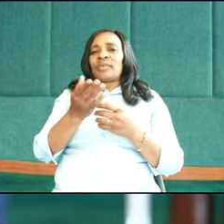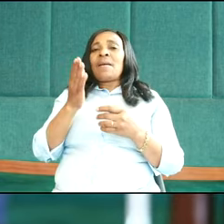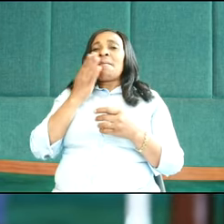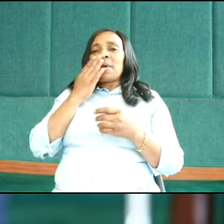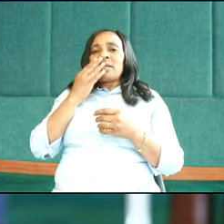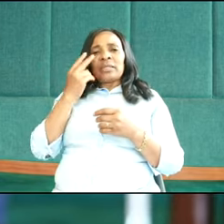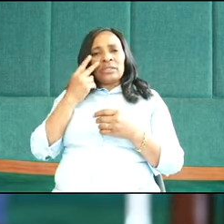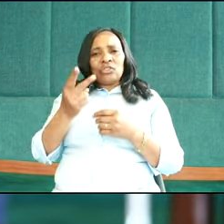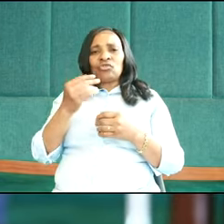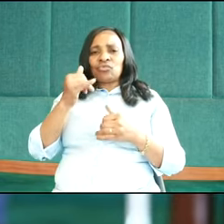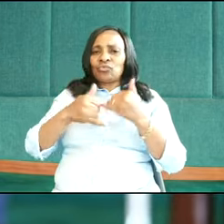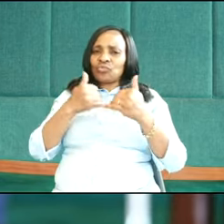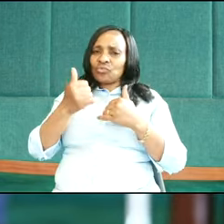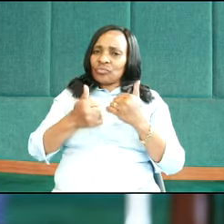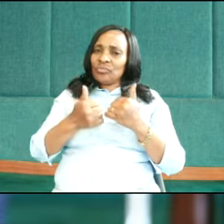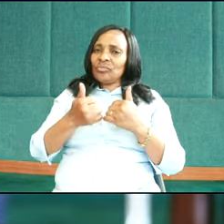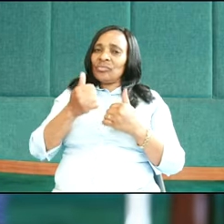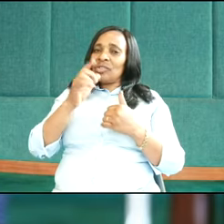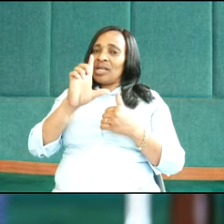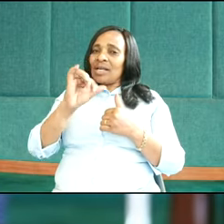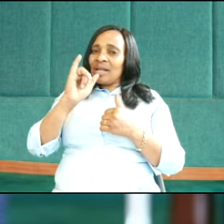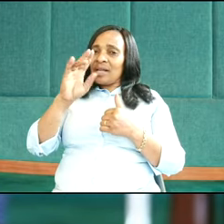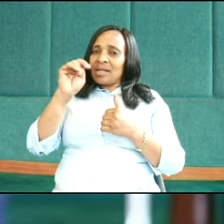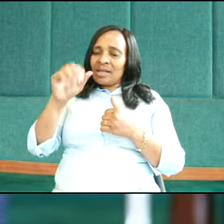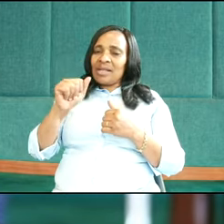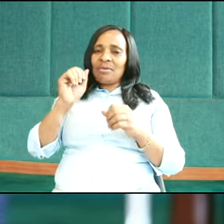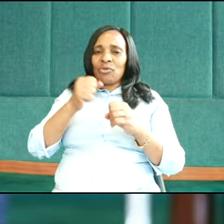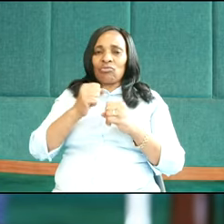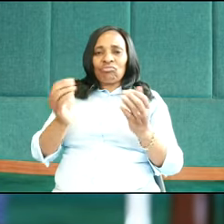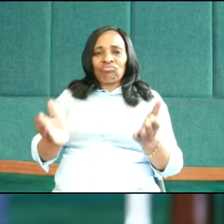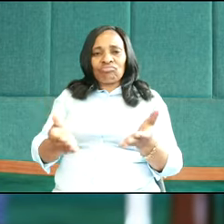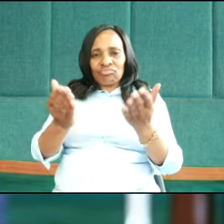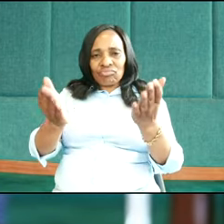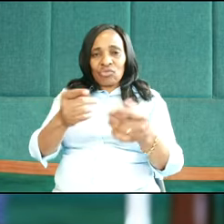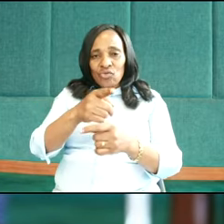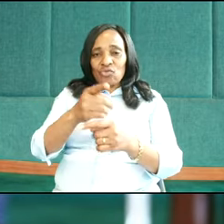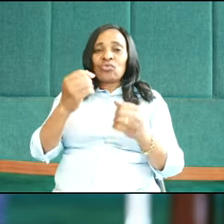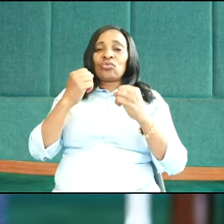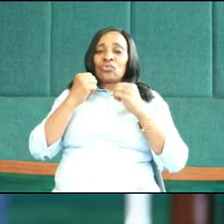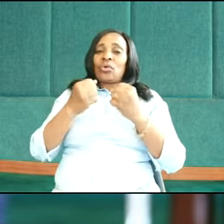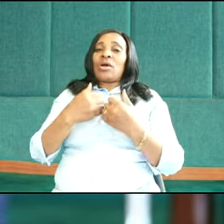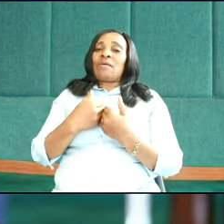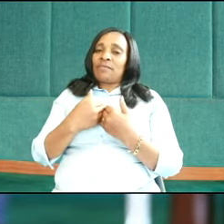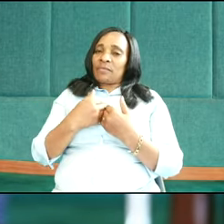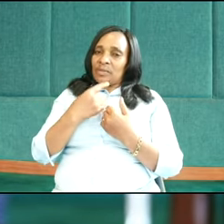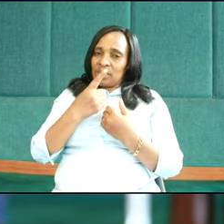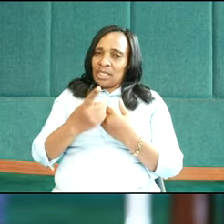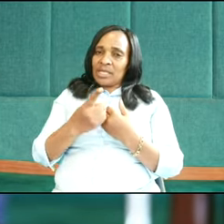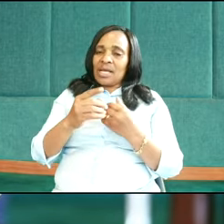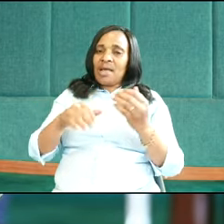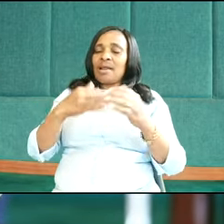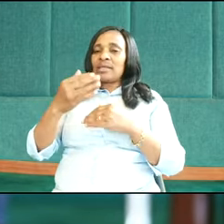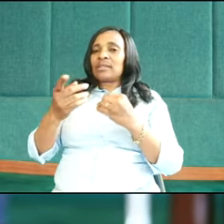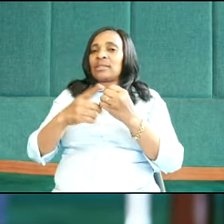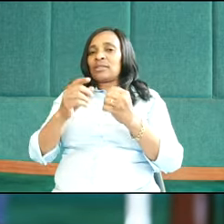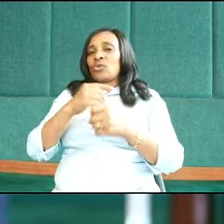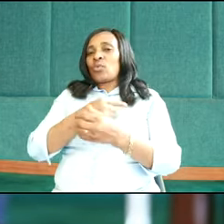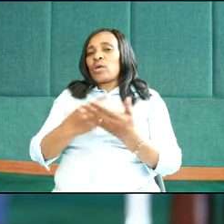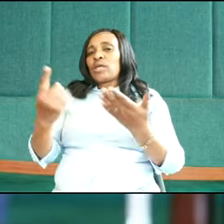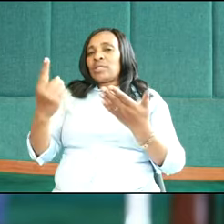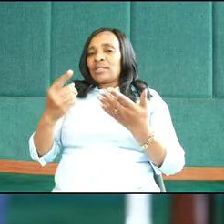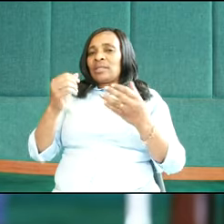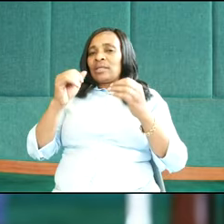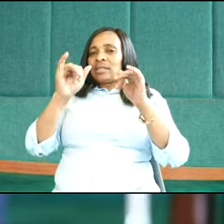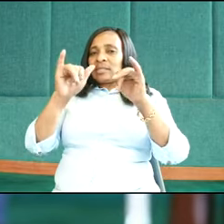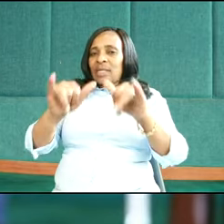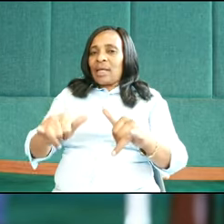Mother saw that Joylene looked confused and tried to encourage her. "You are strong," she said. For the next 6 weeks, Joylene stayed